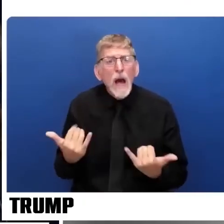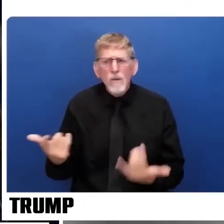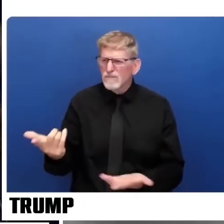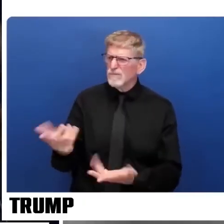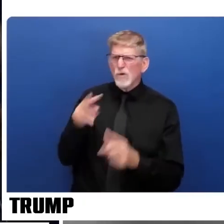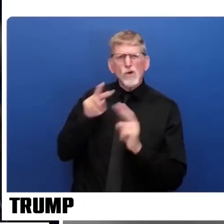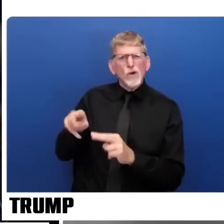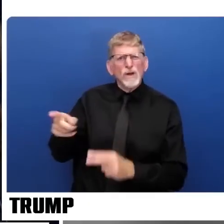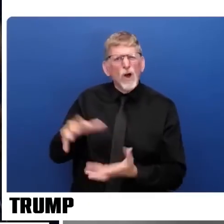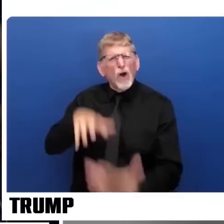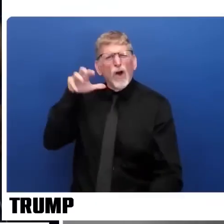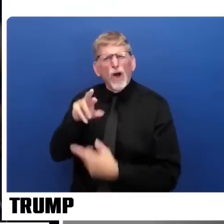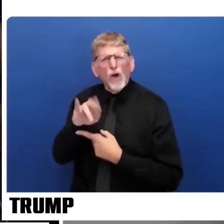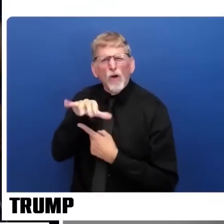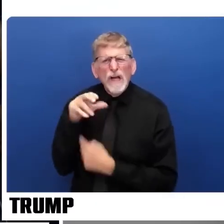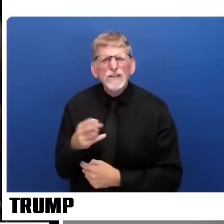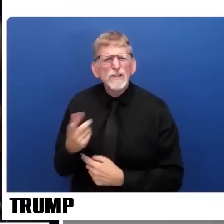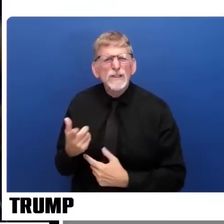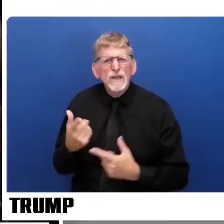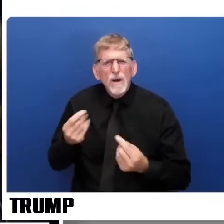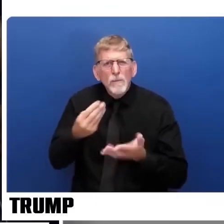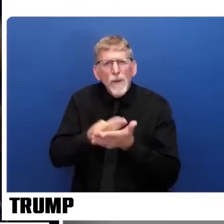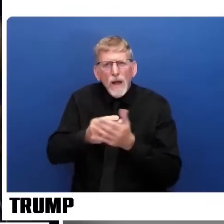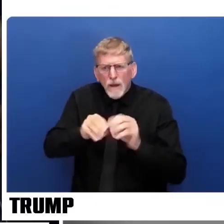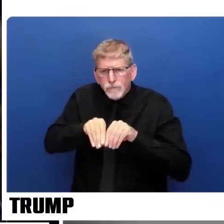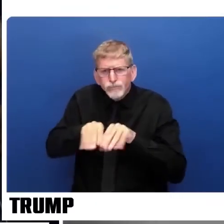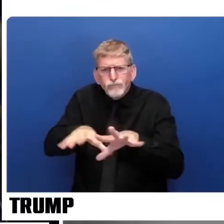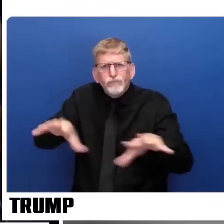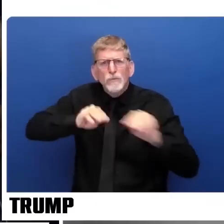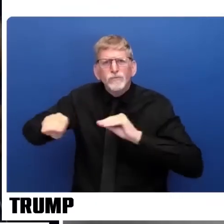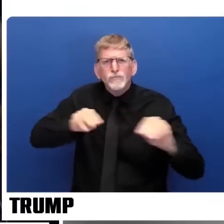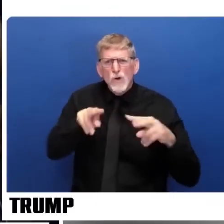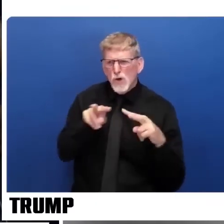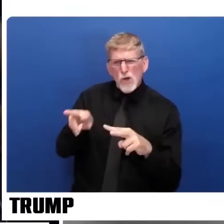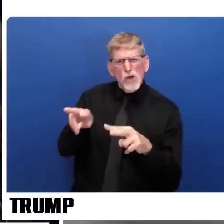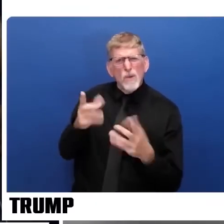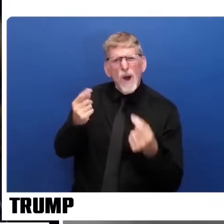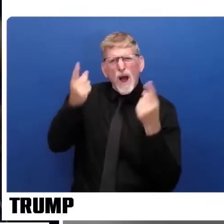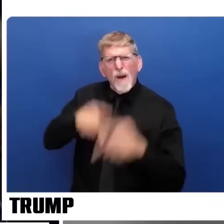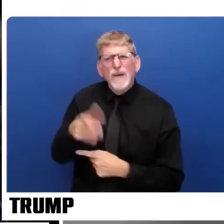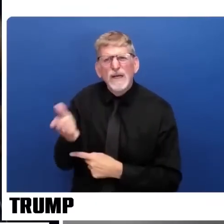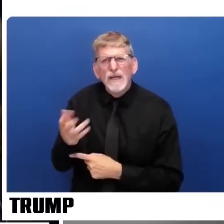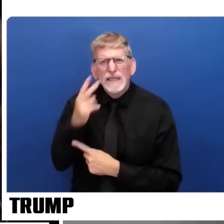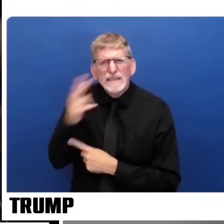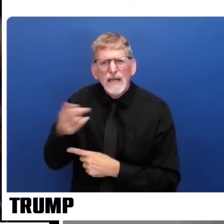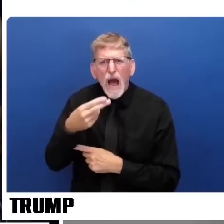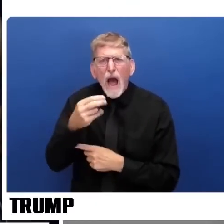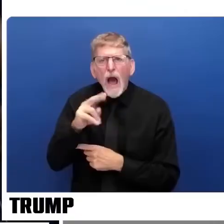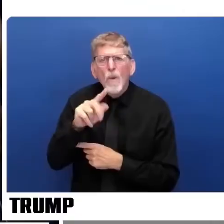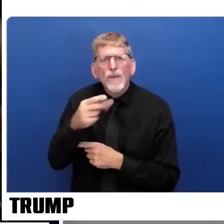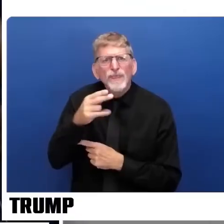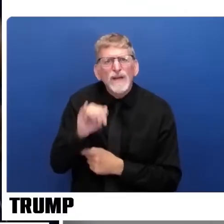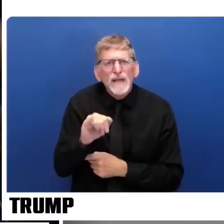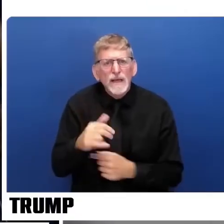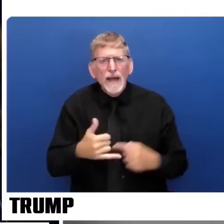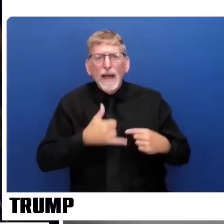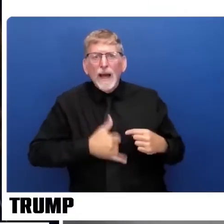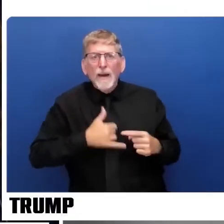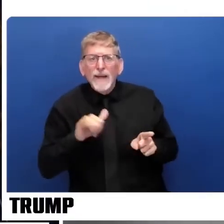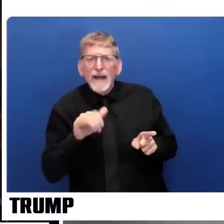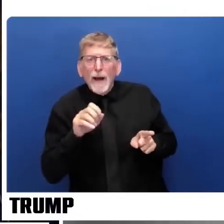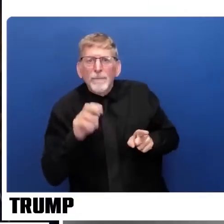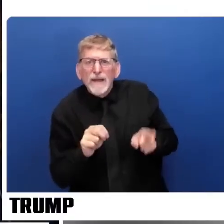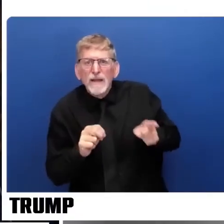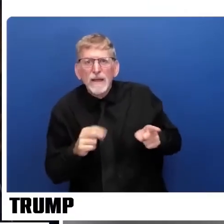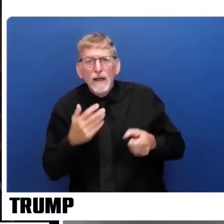around. Look at what's happening with the Houthis and Yemen. Look at what's going on in the Middle East. This would have never